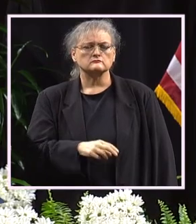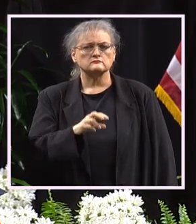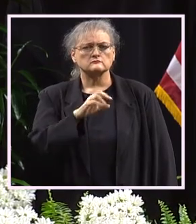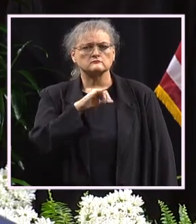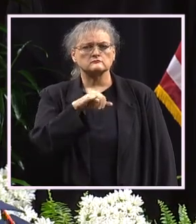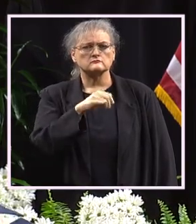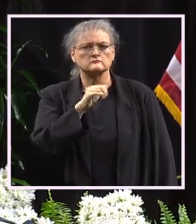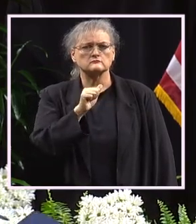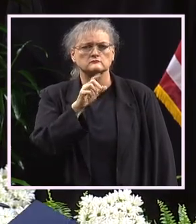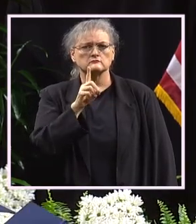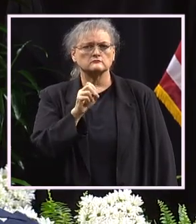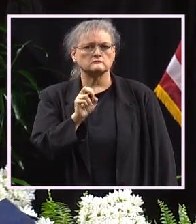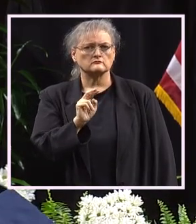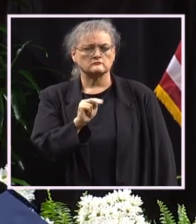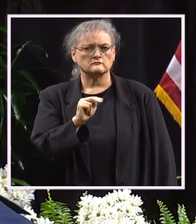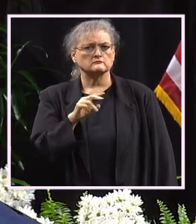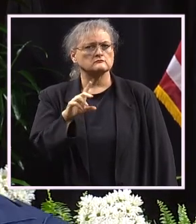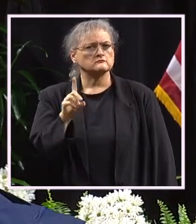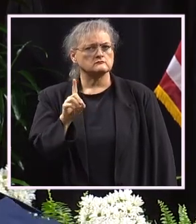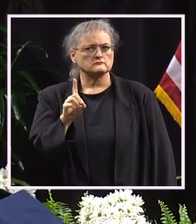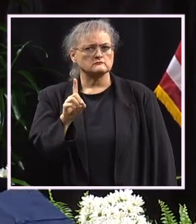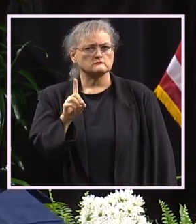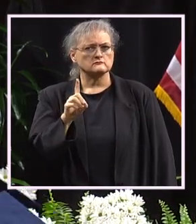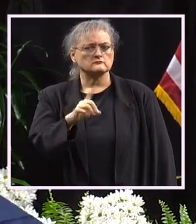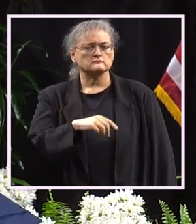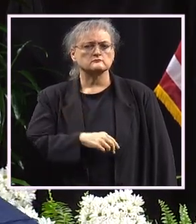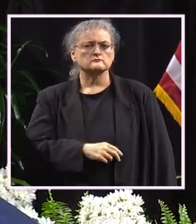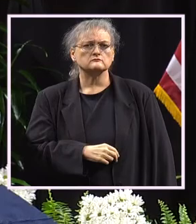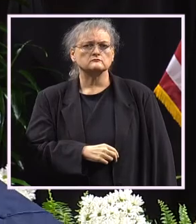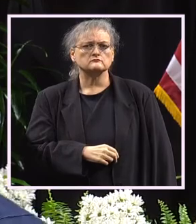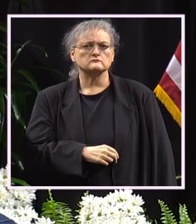Jaden M. Doss, magna cum laude.